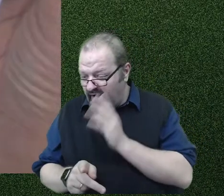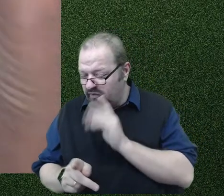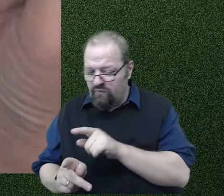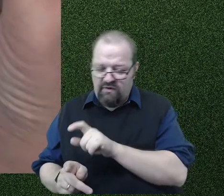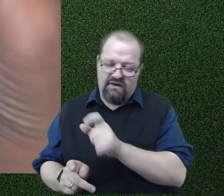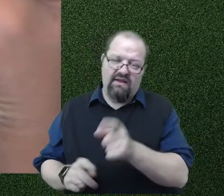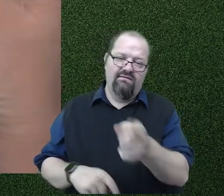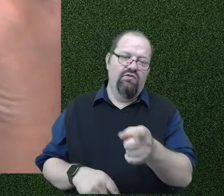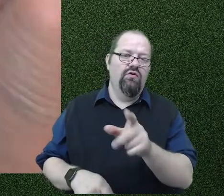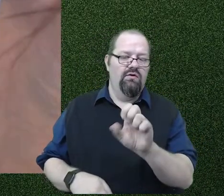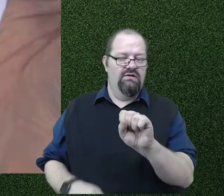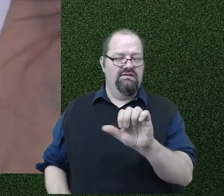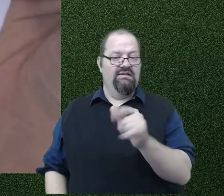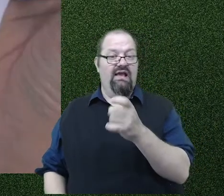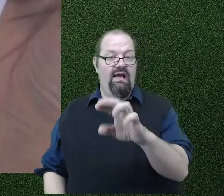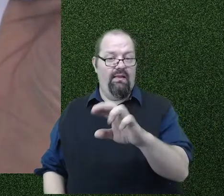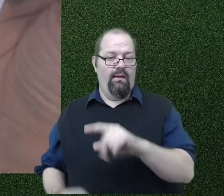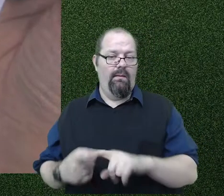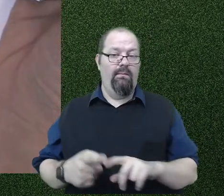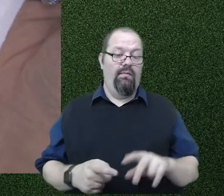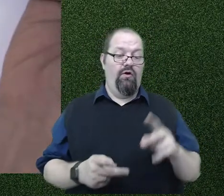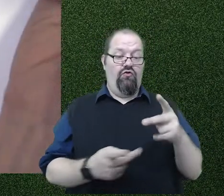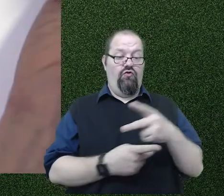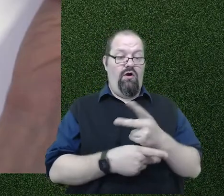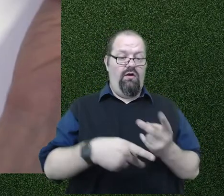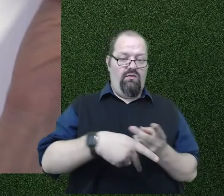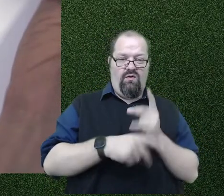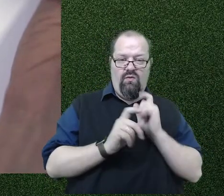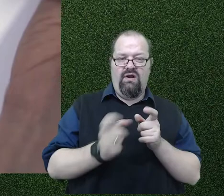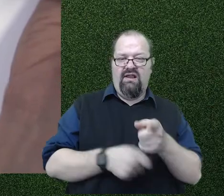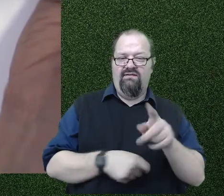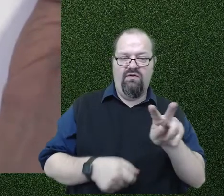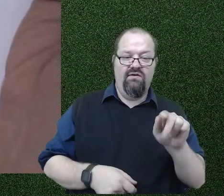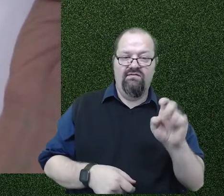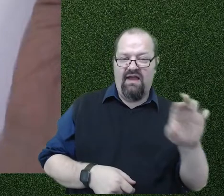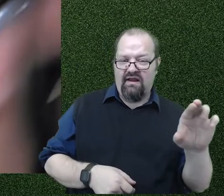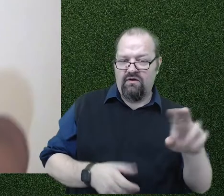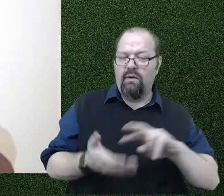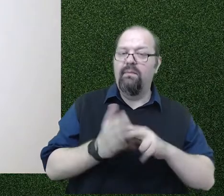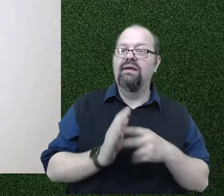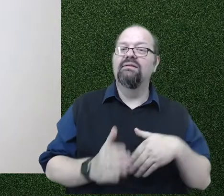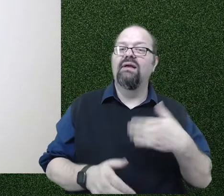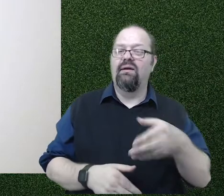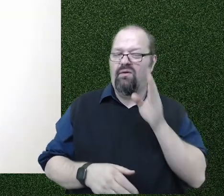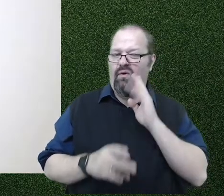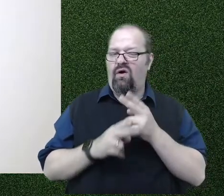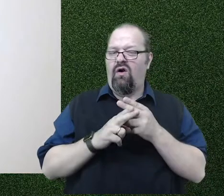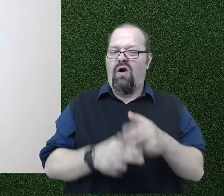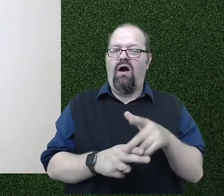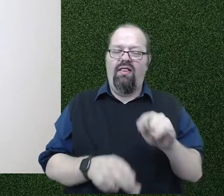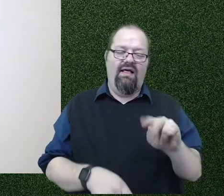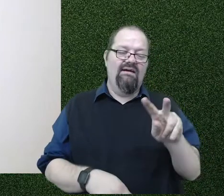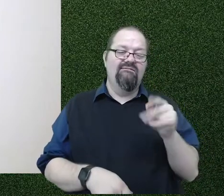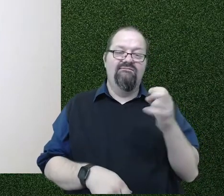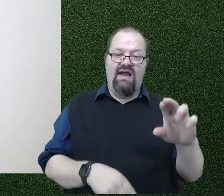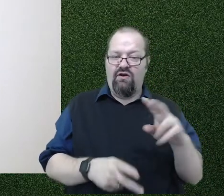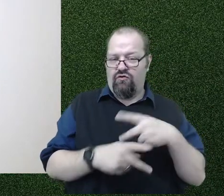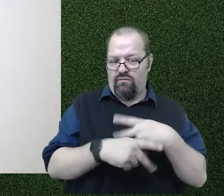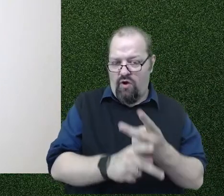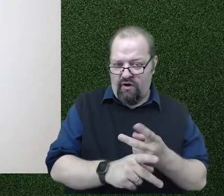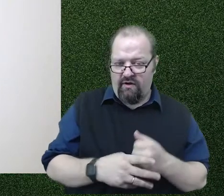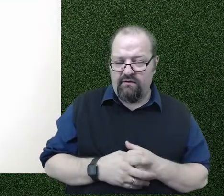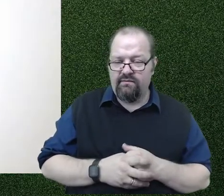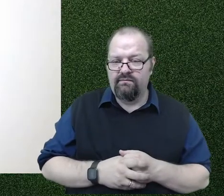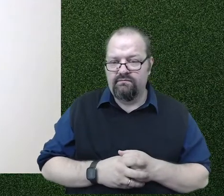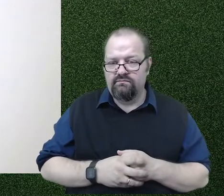scalar product. Cross product always gives us a vector, so sometimes we call this a vector product. The algebraic definition of dot product, or excuse me,